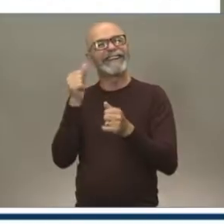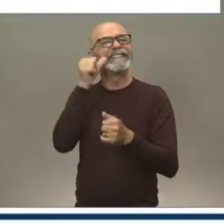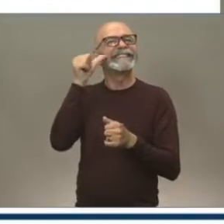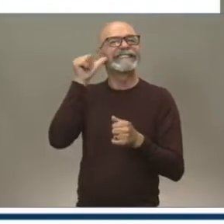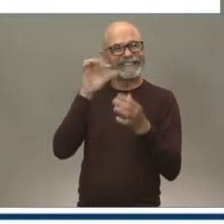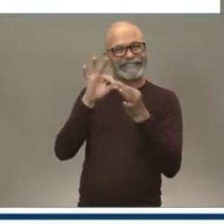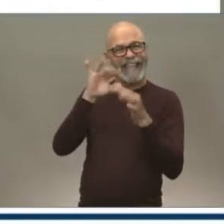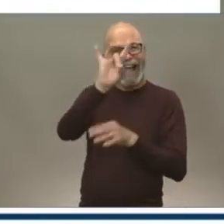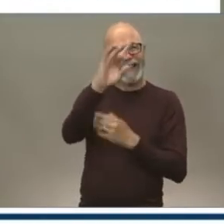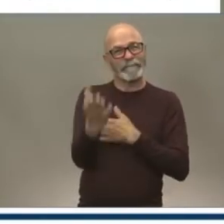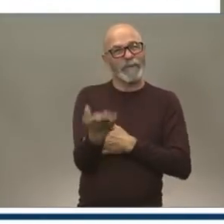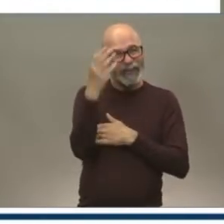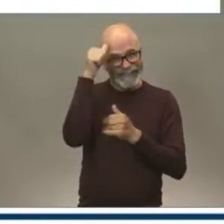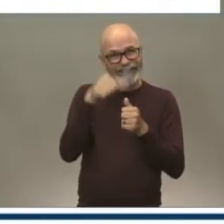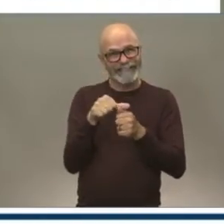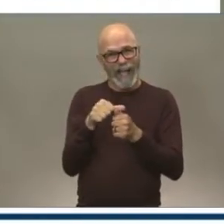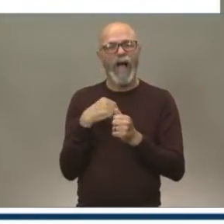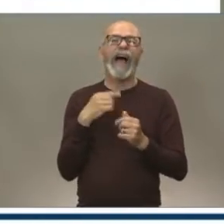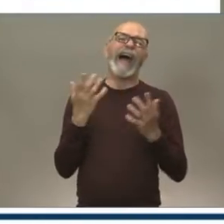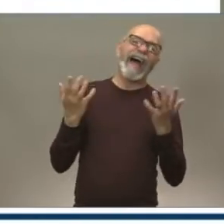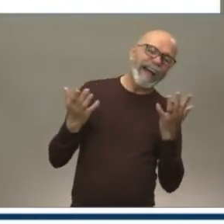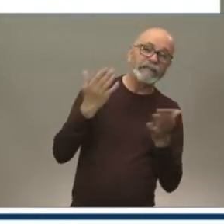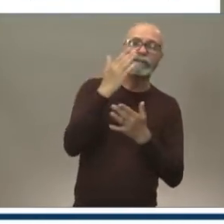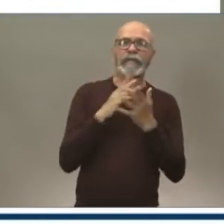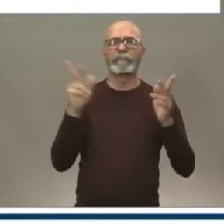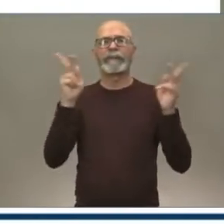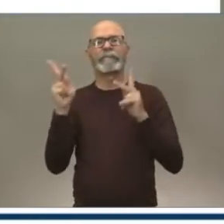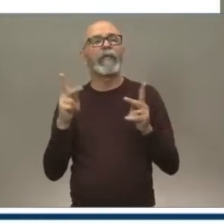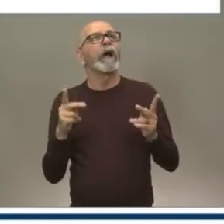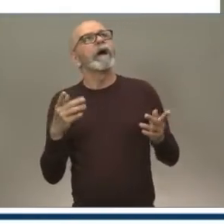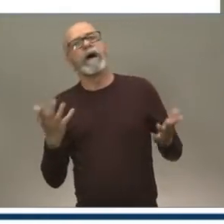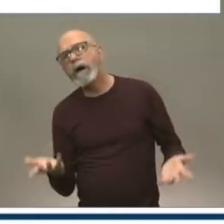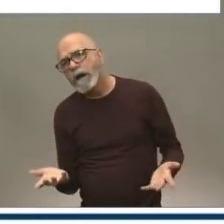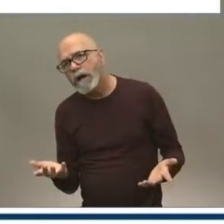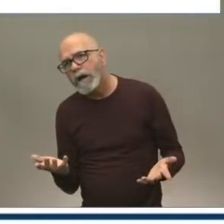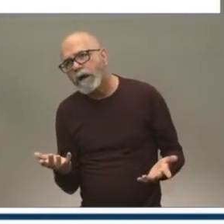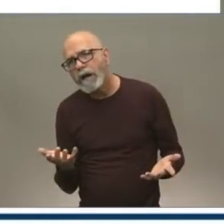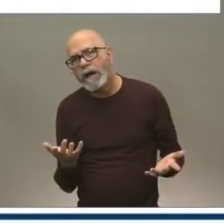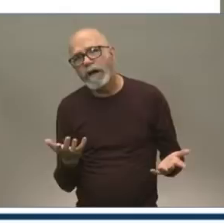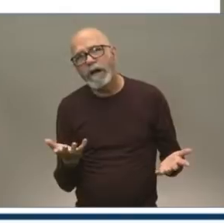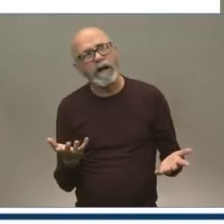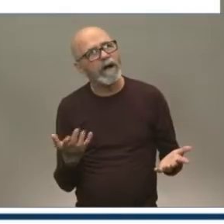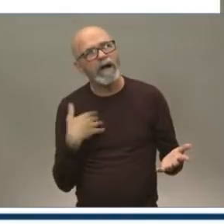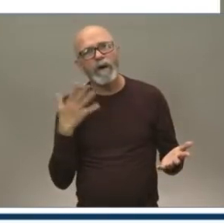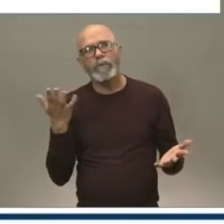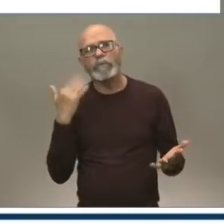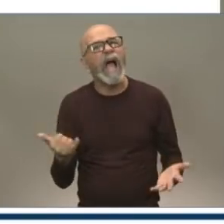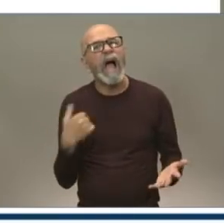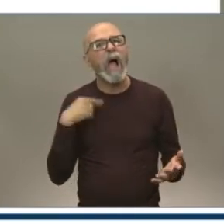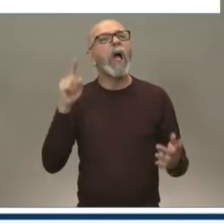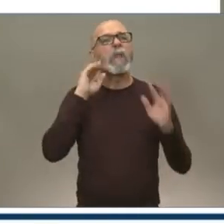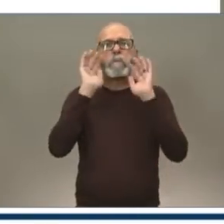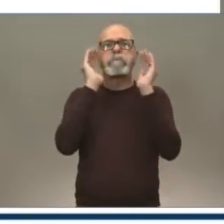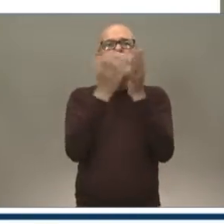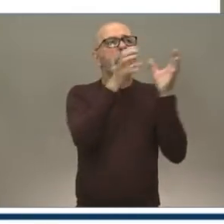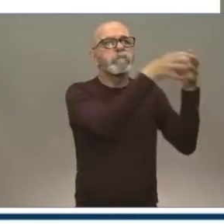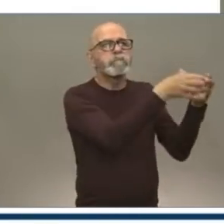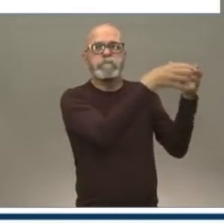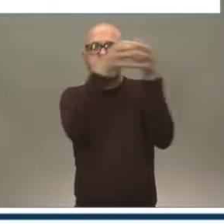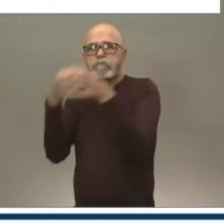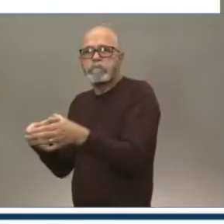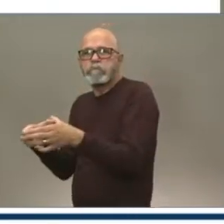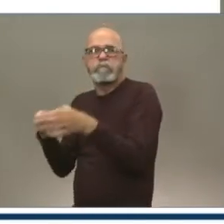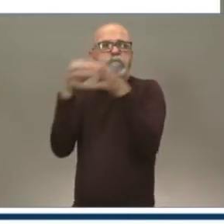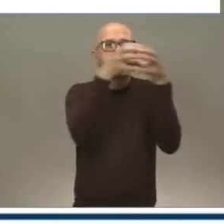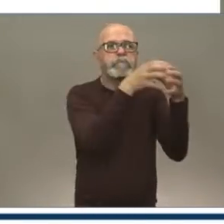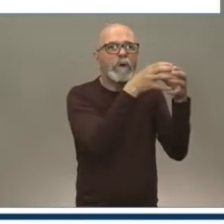this is disappointing for people who were hoping that the Atlantic bubble was going to proceed, but putting a pause